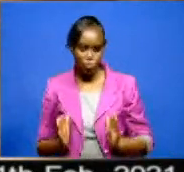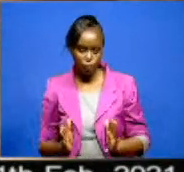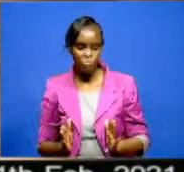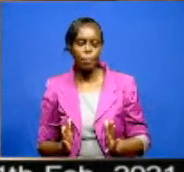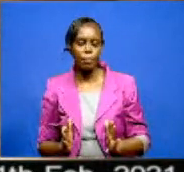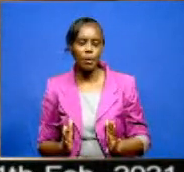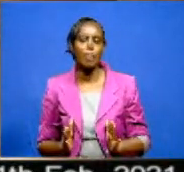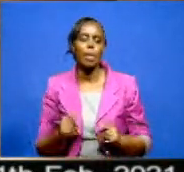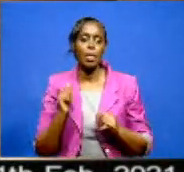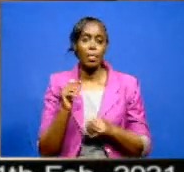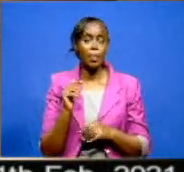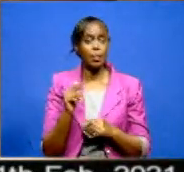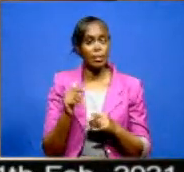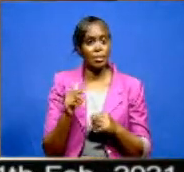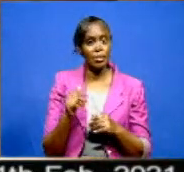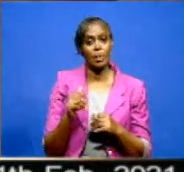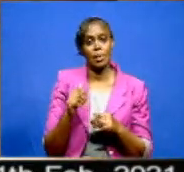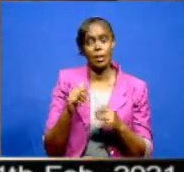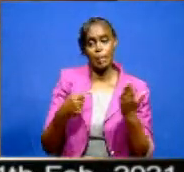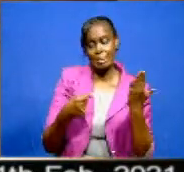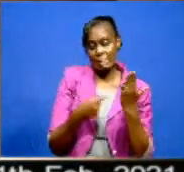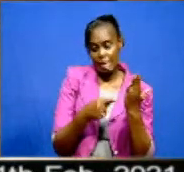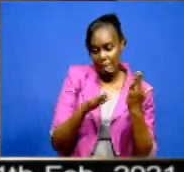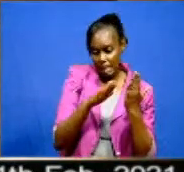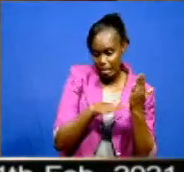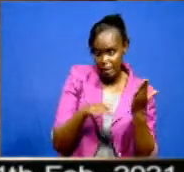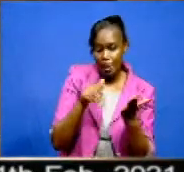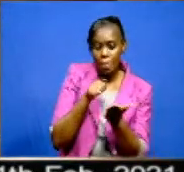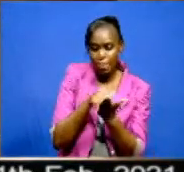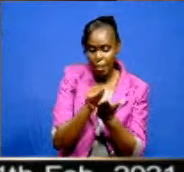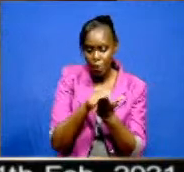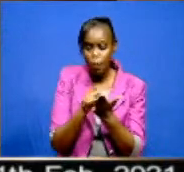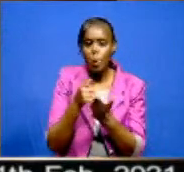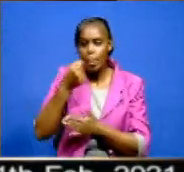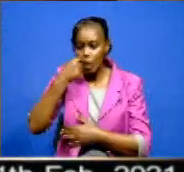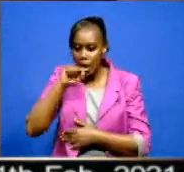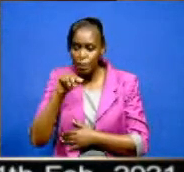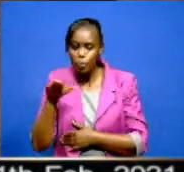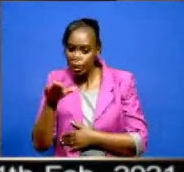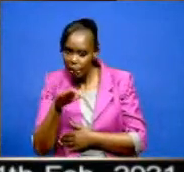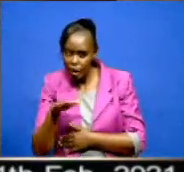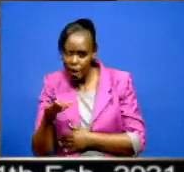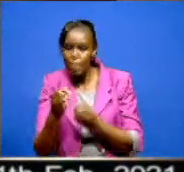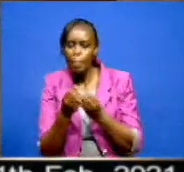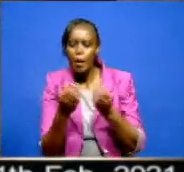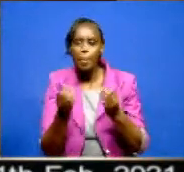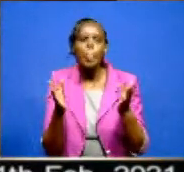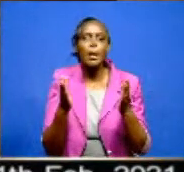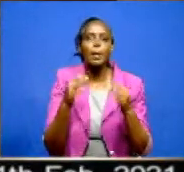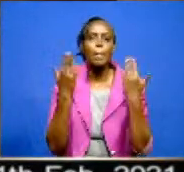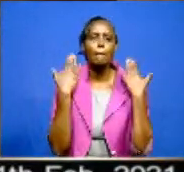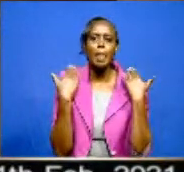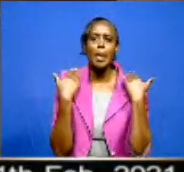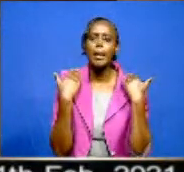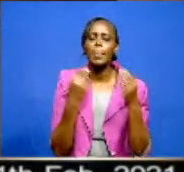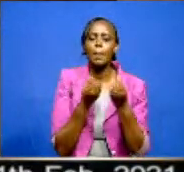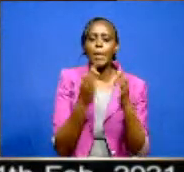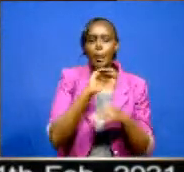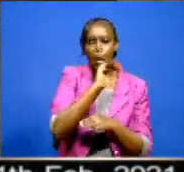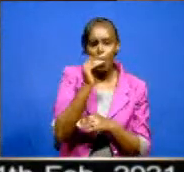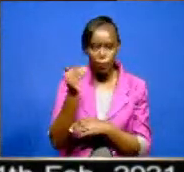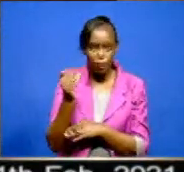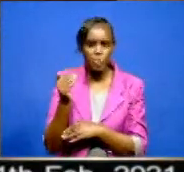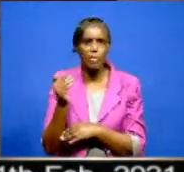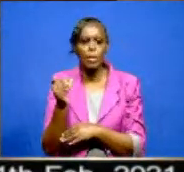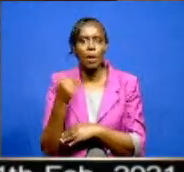been witnessed in Taita Taveta, in Makueni, Kitui, and many Meru, and many counties in the country,